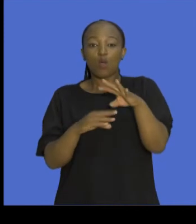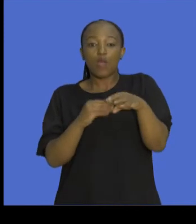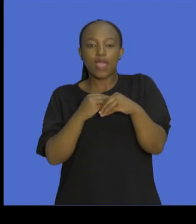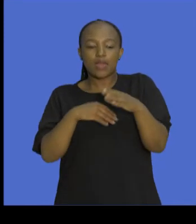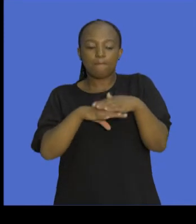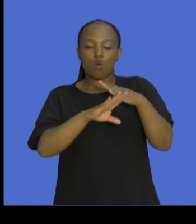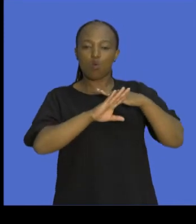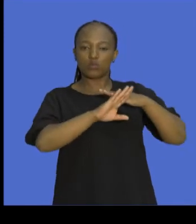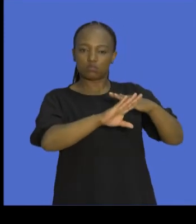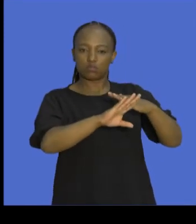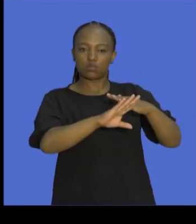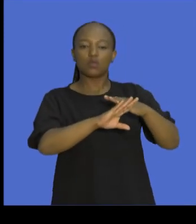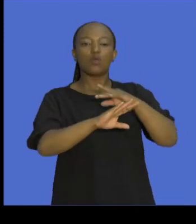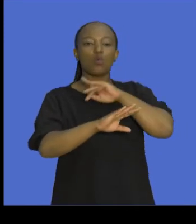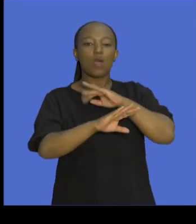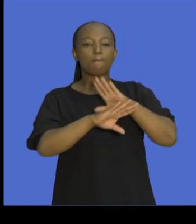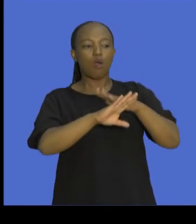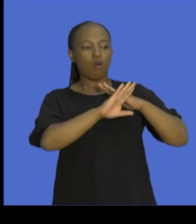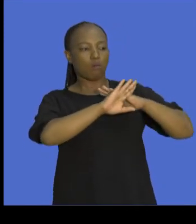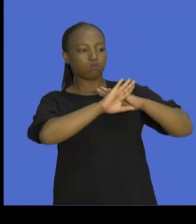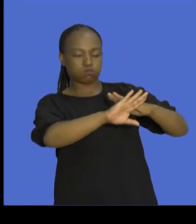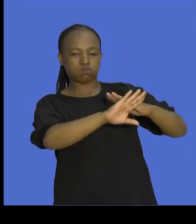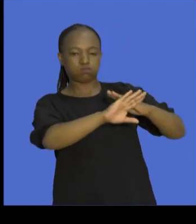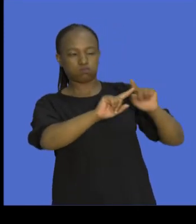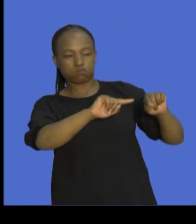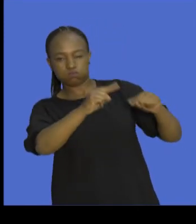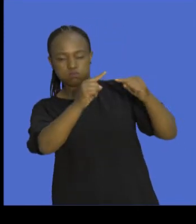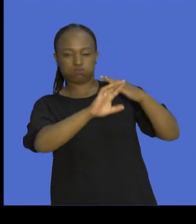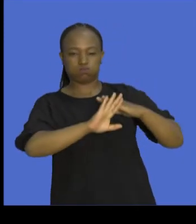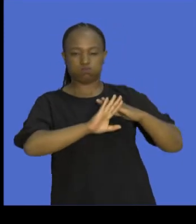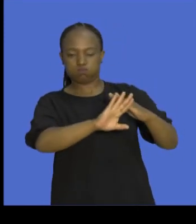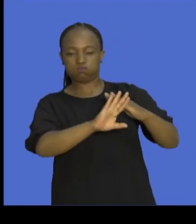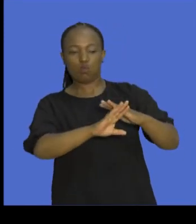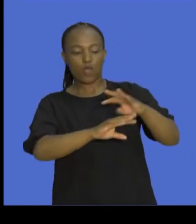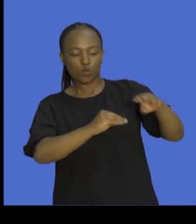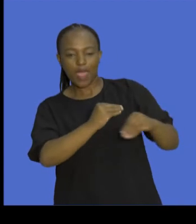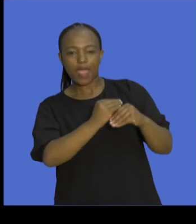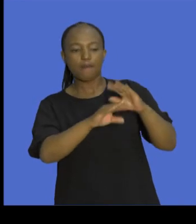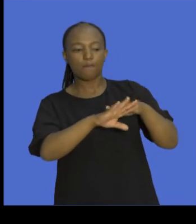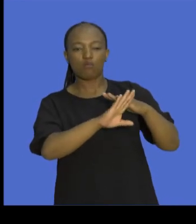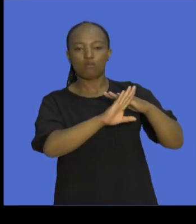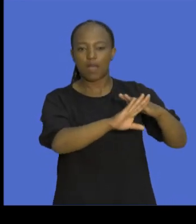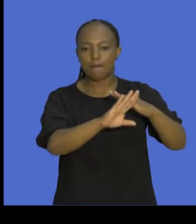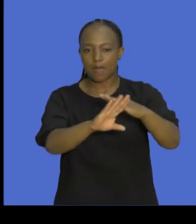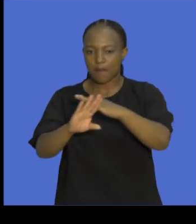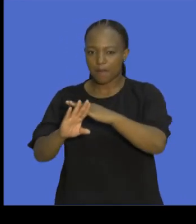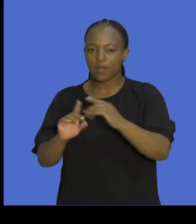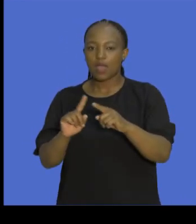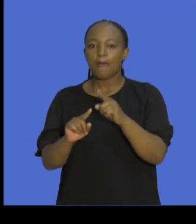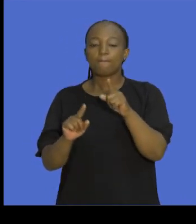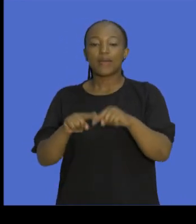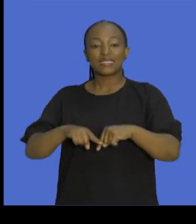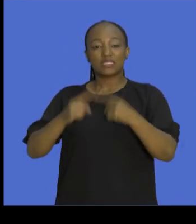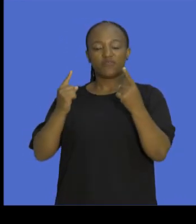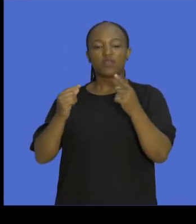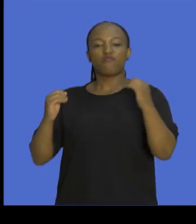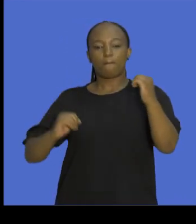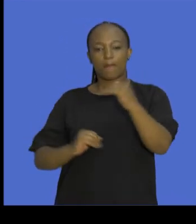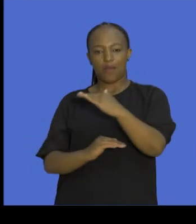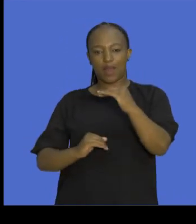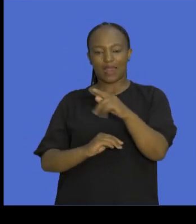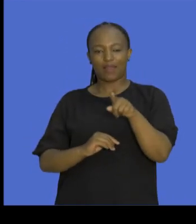more resistors in series, there is greater opposition. So there is greater resistance in adding resistors in series compared to